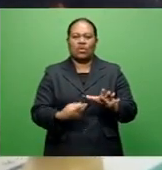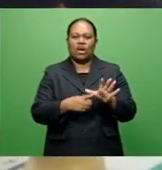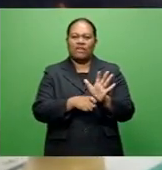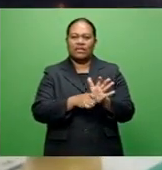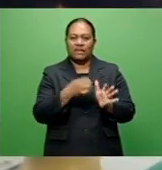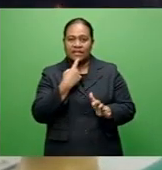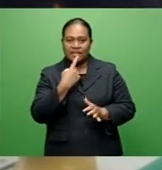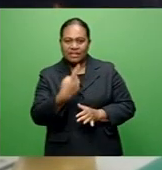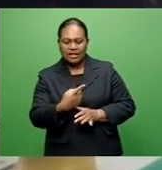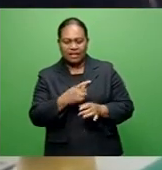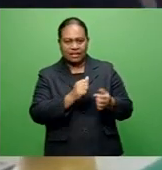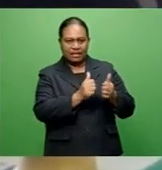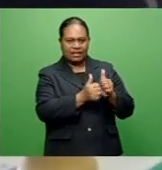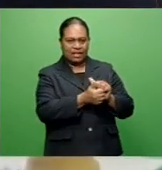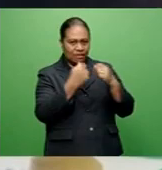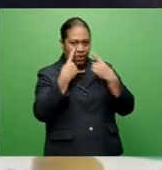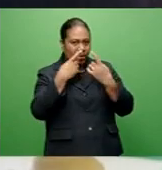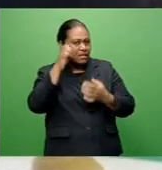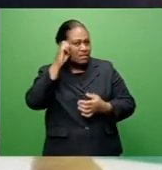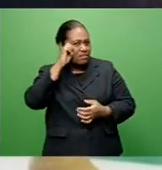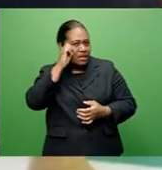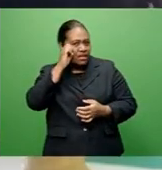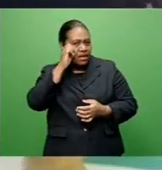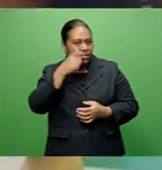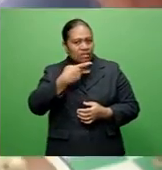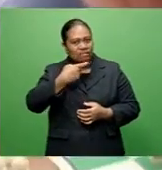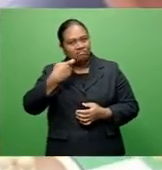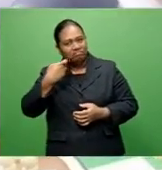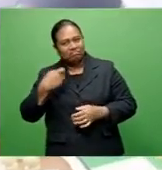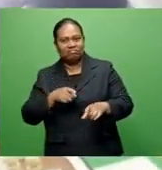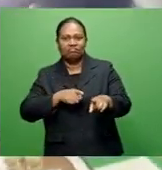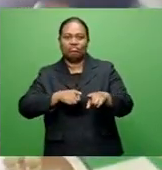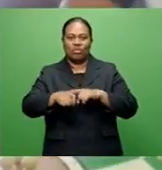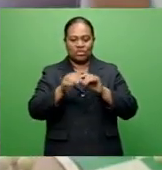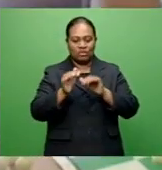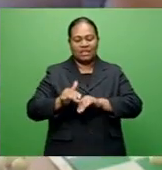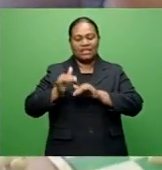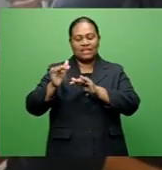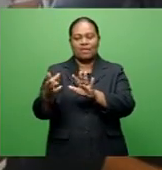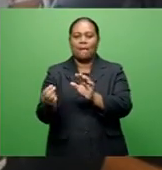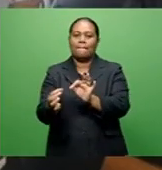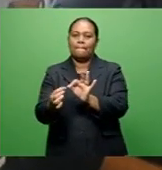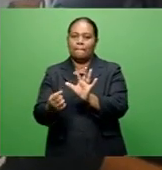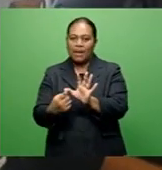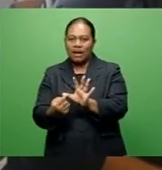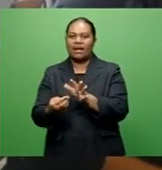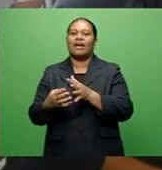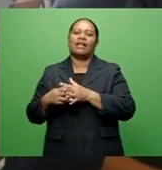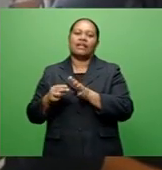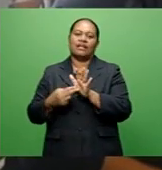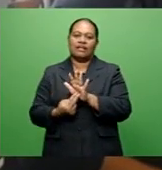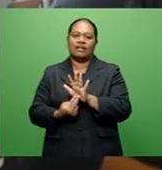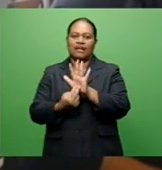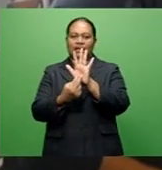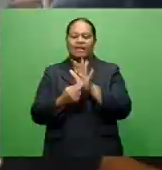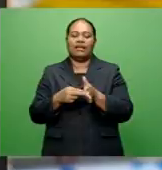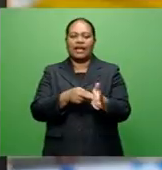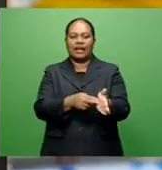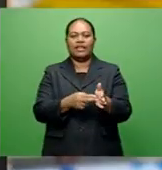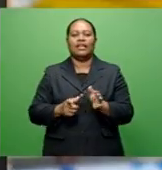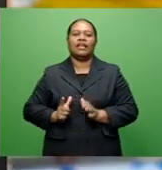says the tournament is also expected to attract a number of participants from Ba, Nandi and Lautoka.